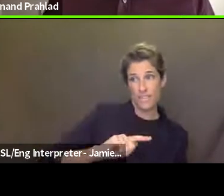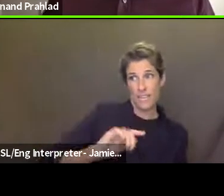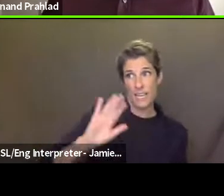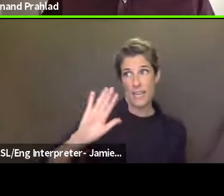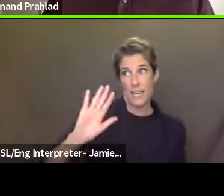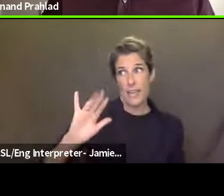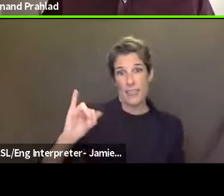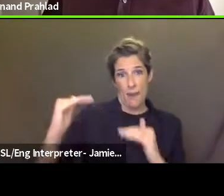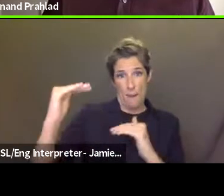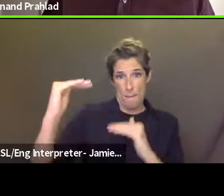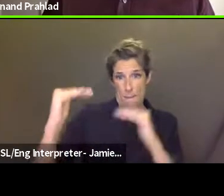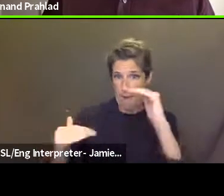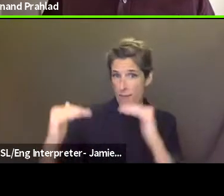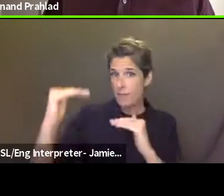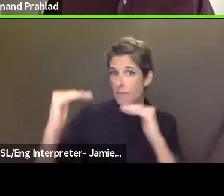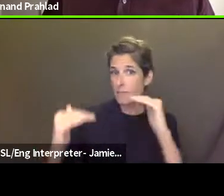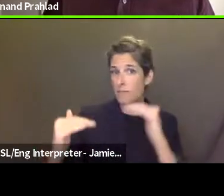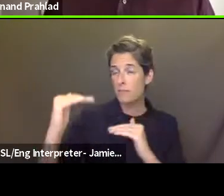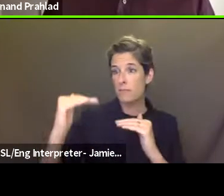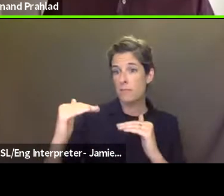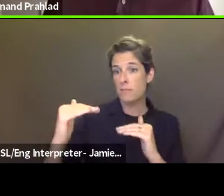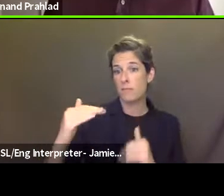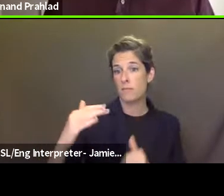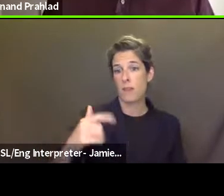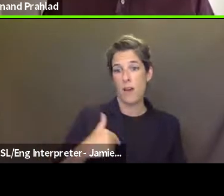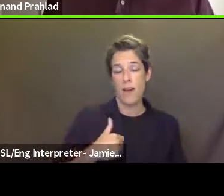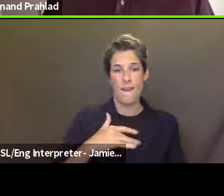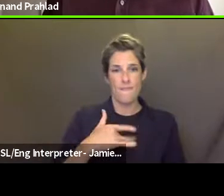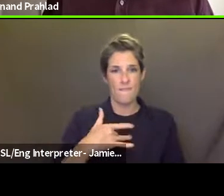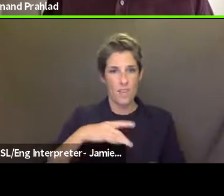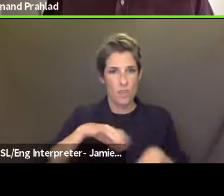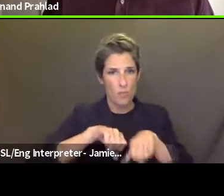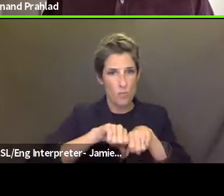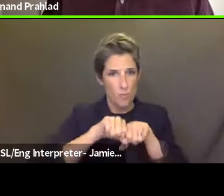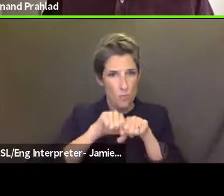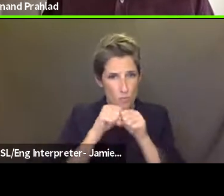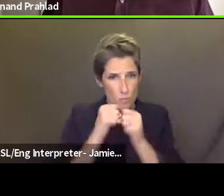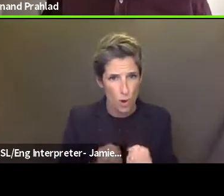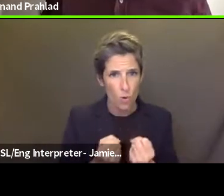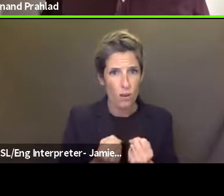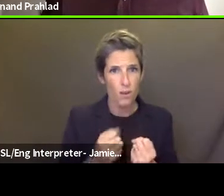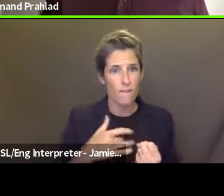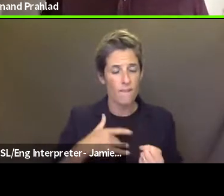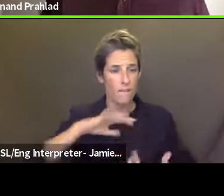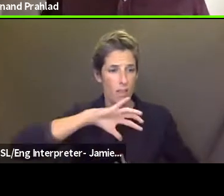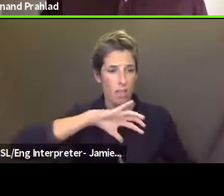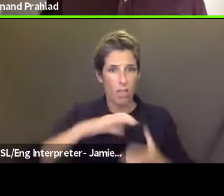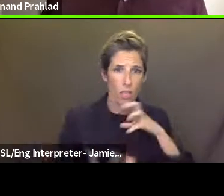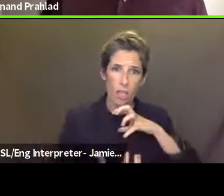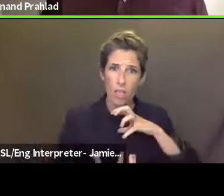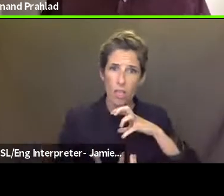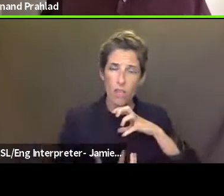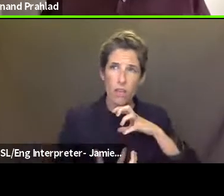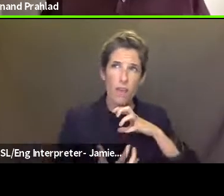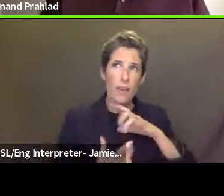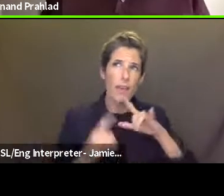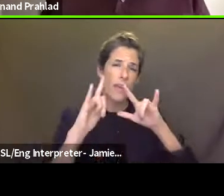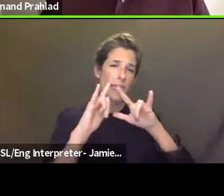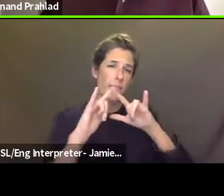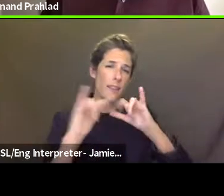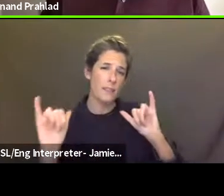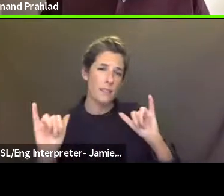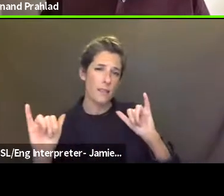does the feeling of brokenness in that way, but this other thing over